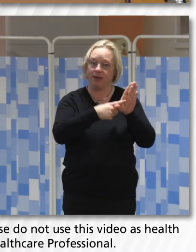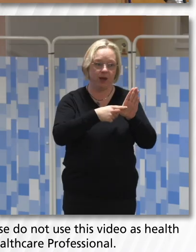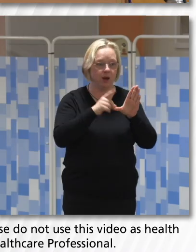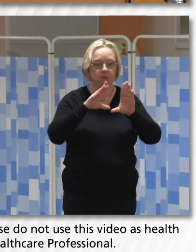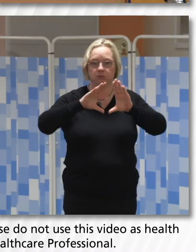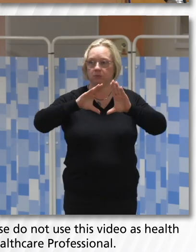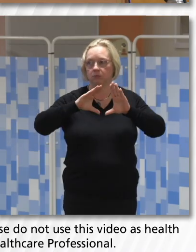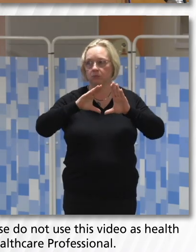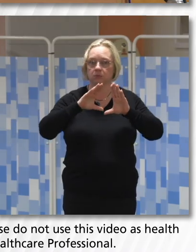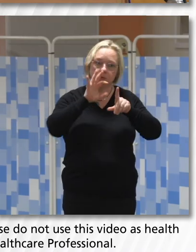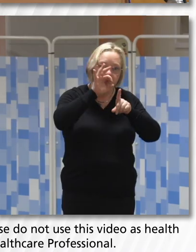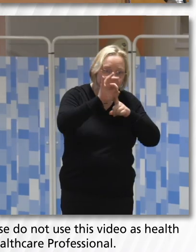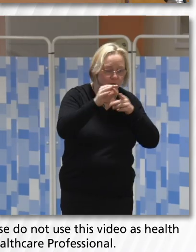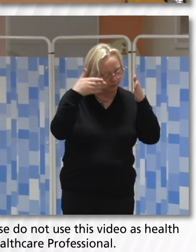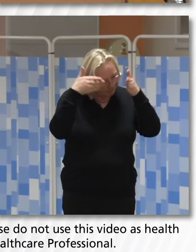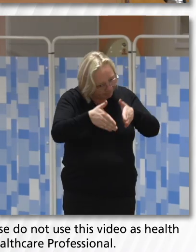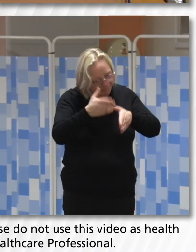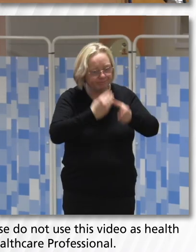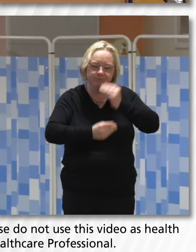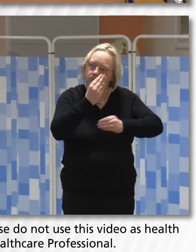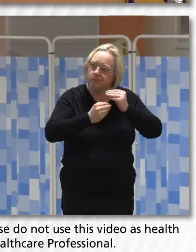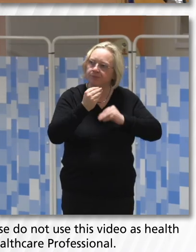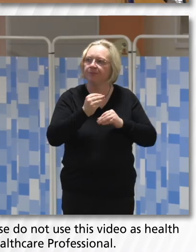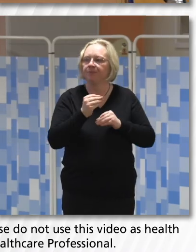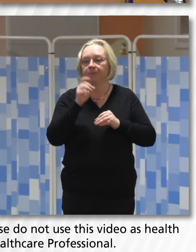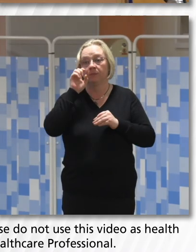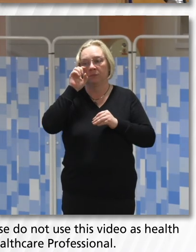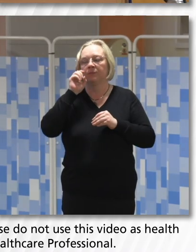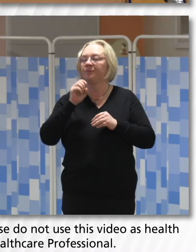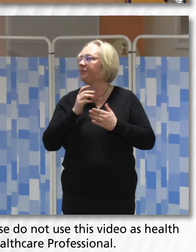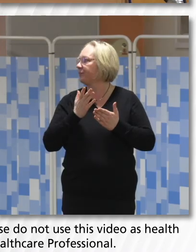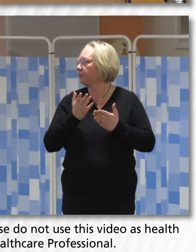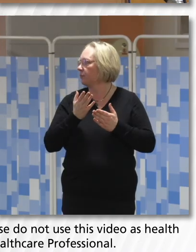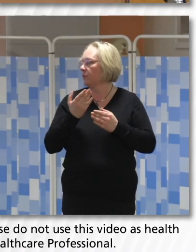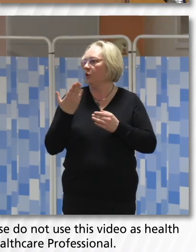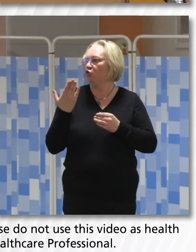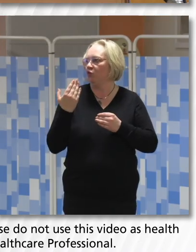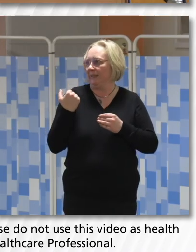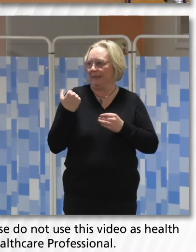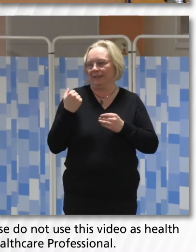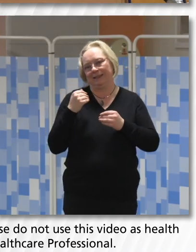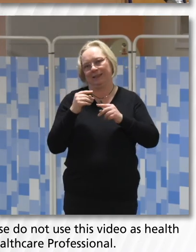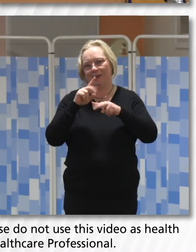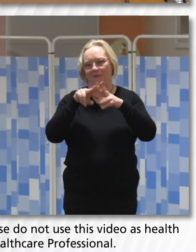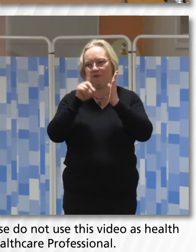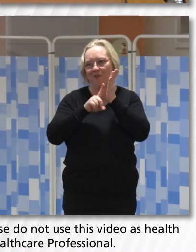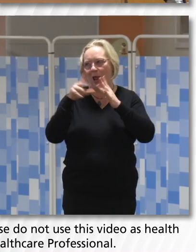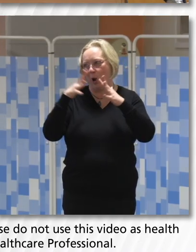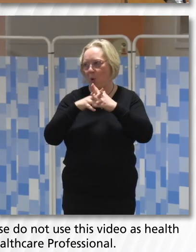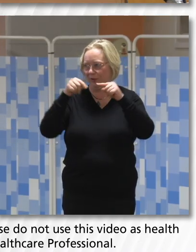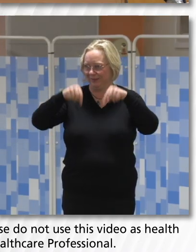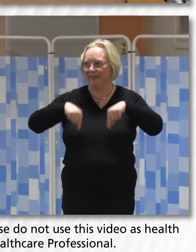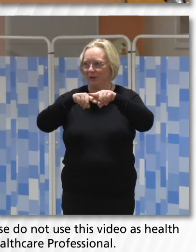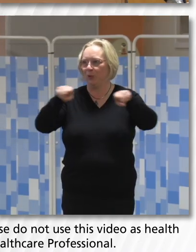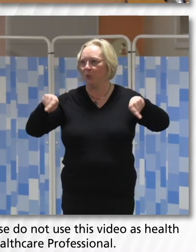in Parkinson's. And we did it 4 years ago, and the latest fellow is sitting in the room.